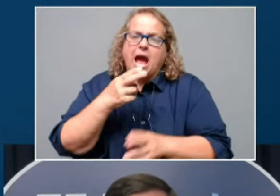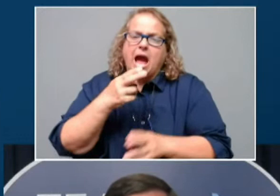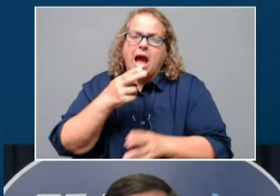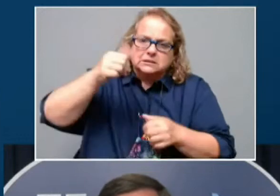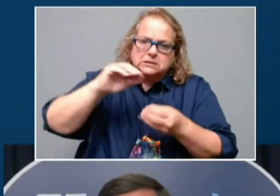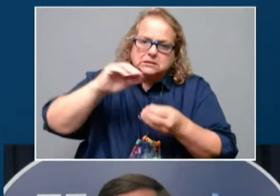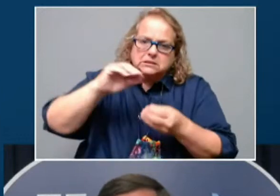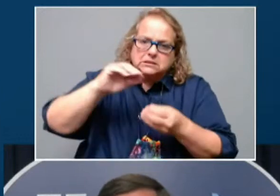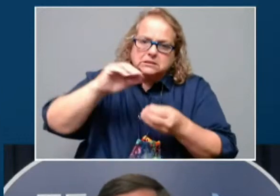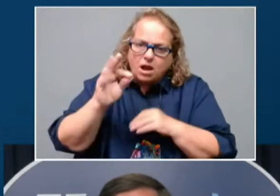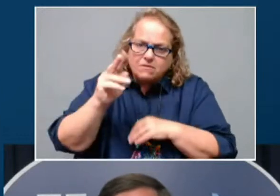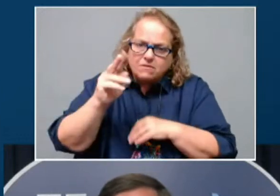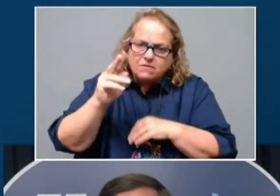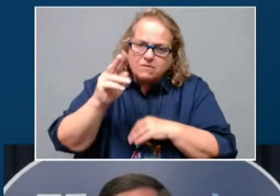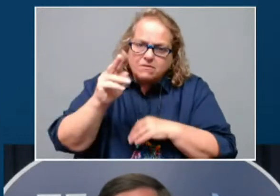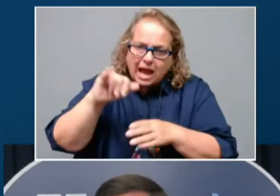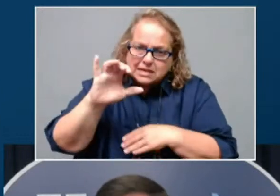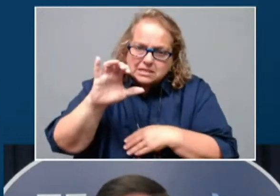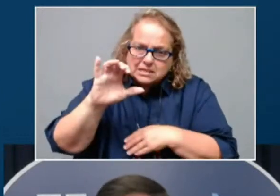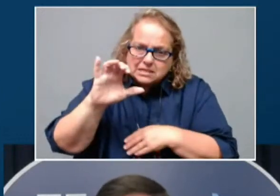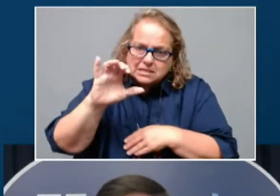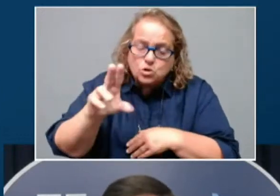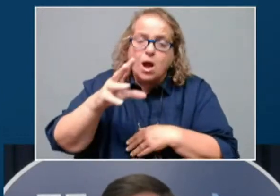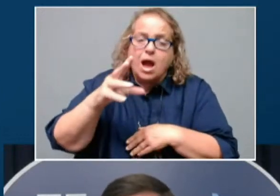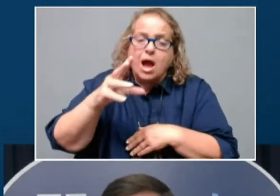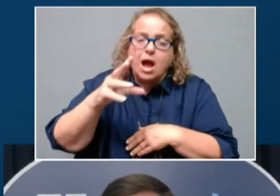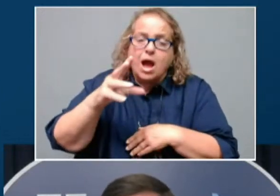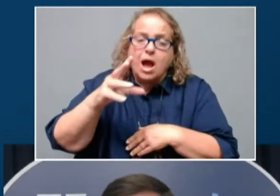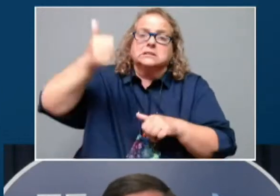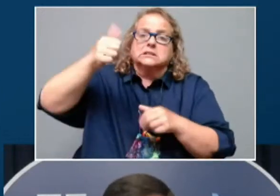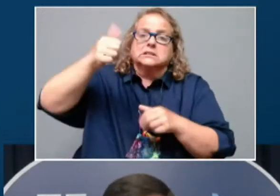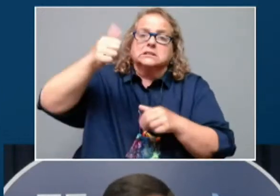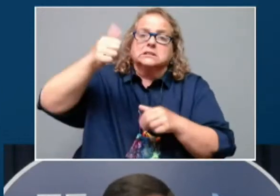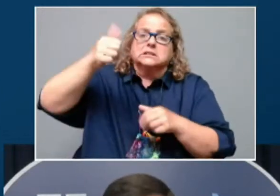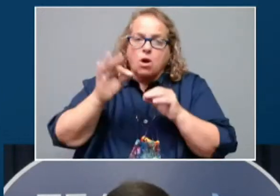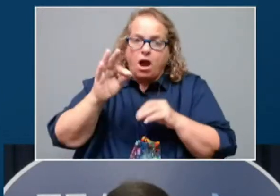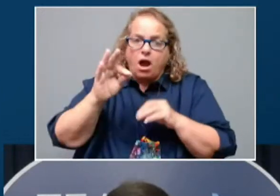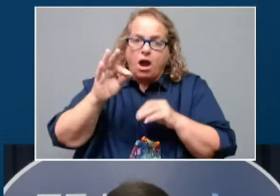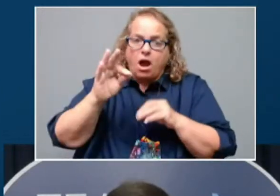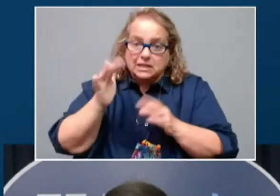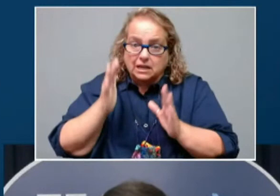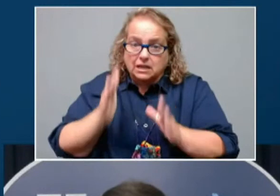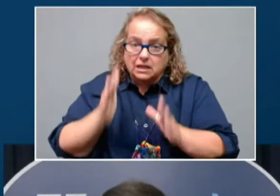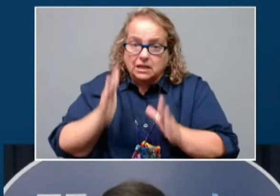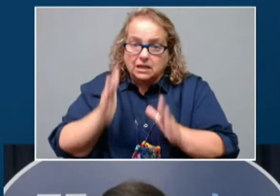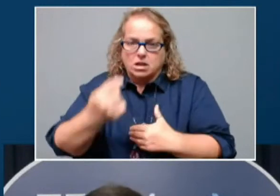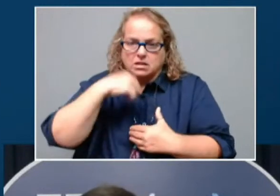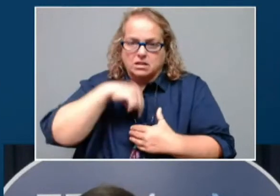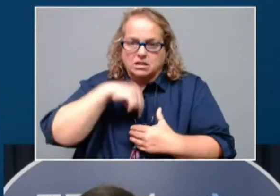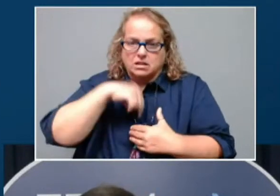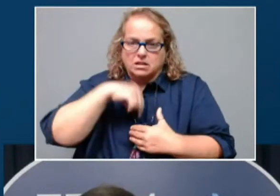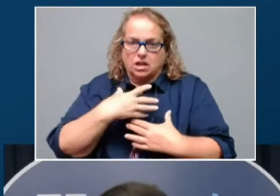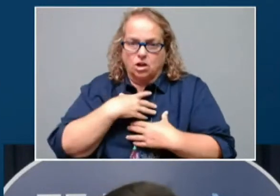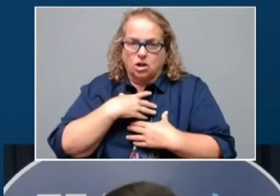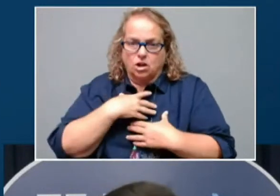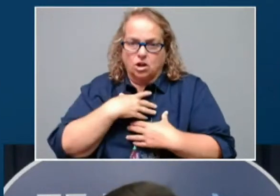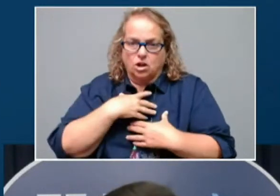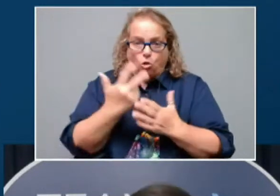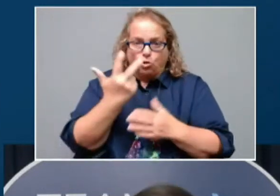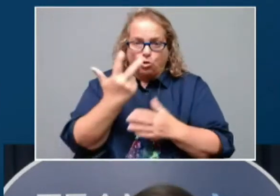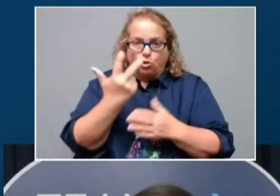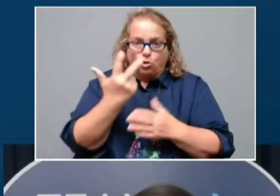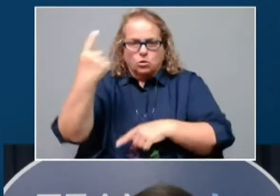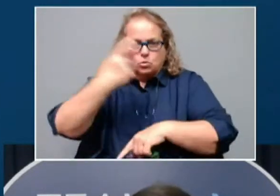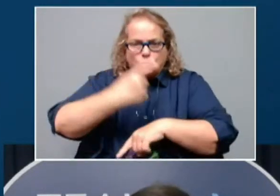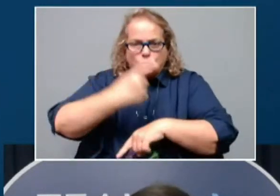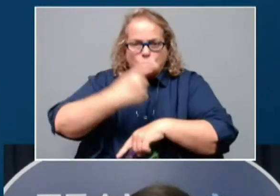and a record number of Kentuckians on a ventilator trying to survive COVID. All three in one day.